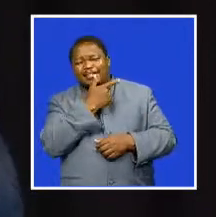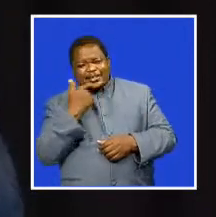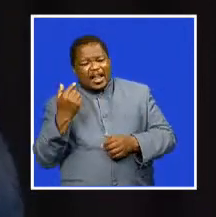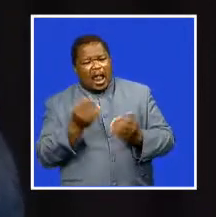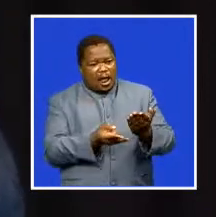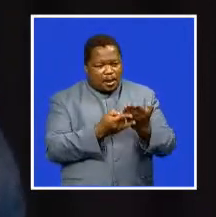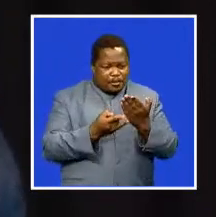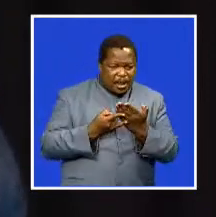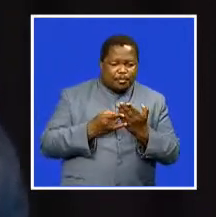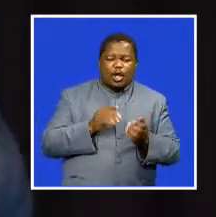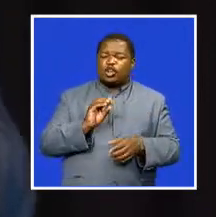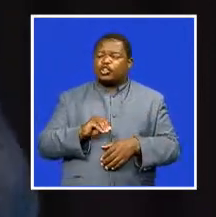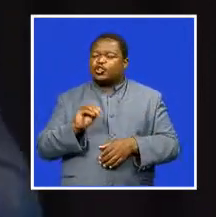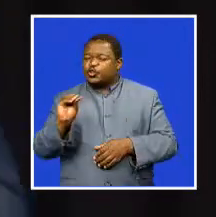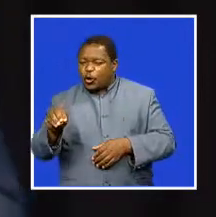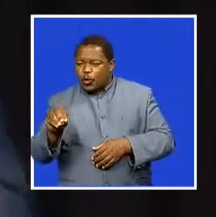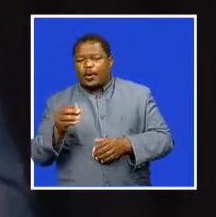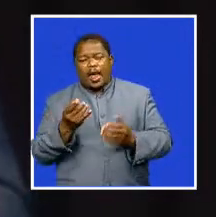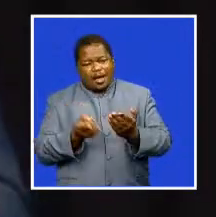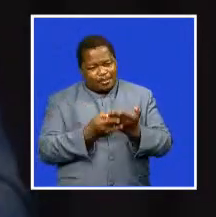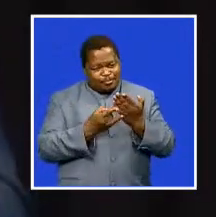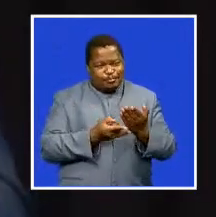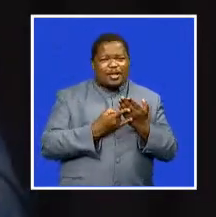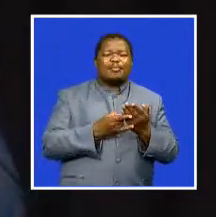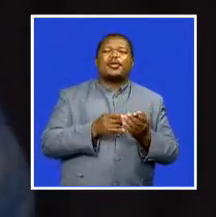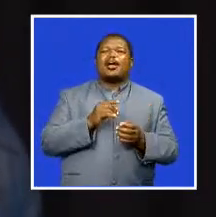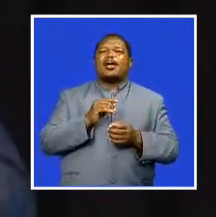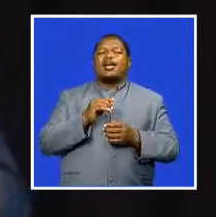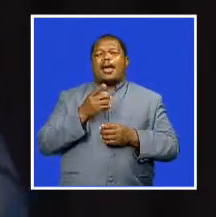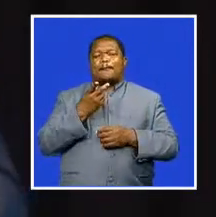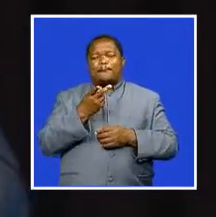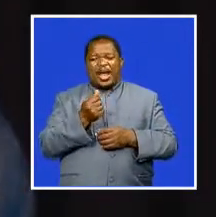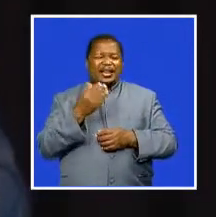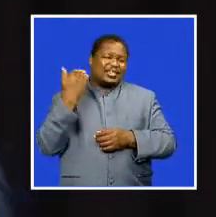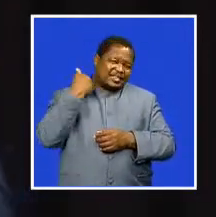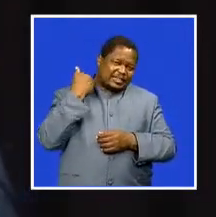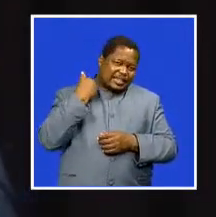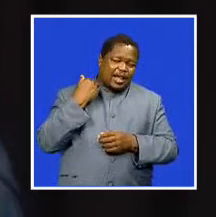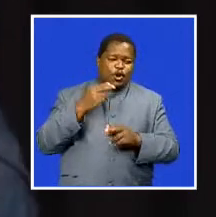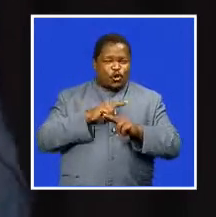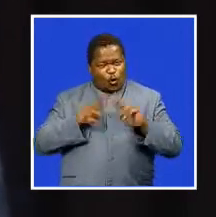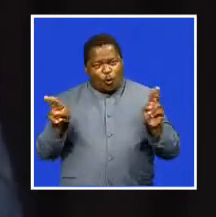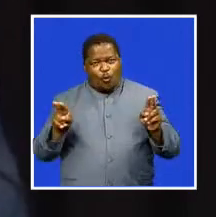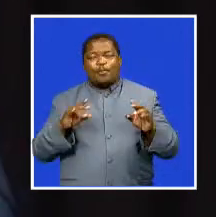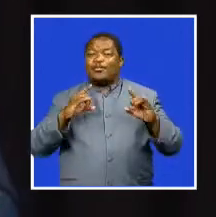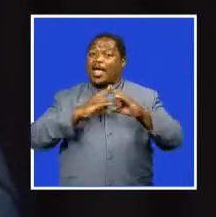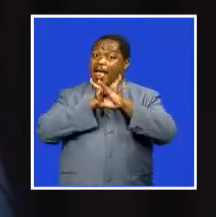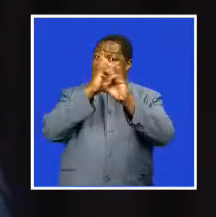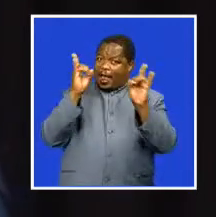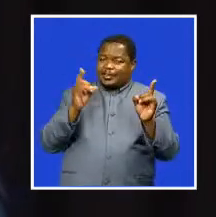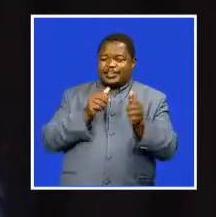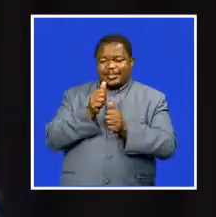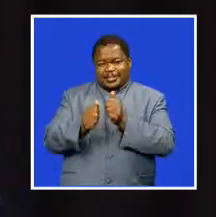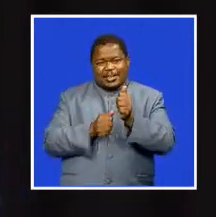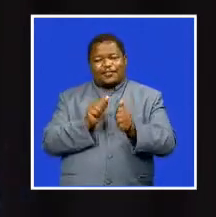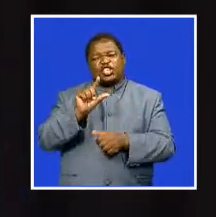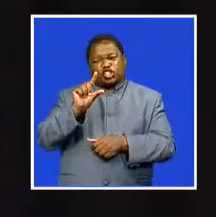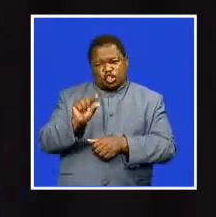kube kungabaduleli bantu usitakala ngetempilo sonato letinto okuhulumende